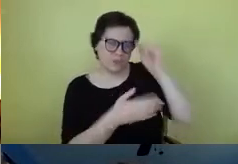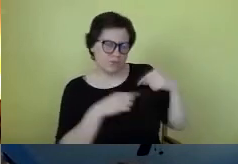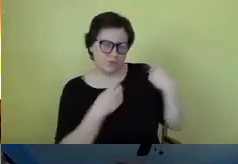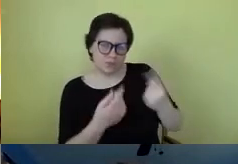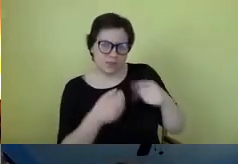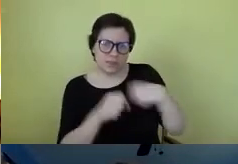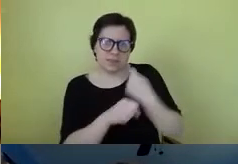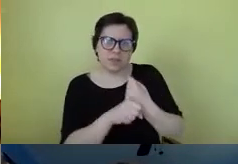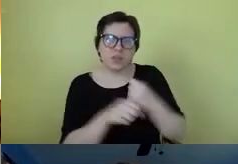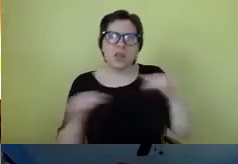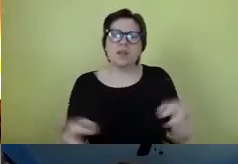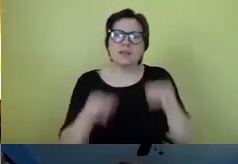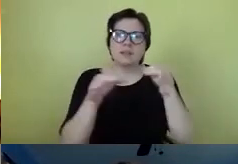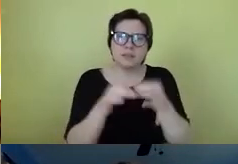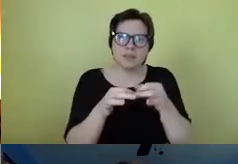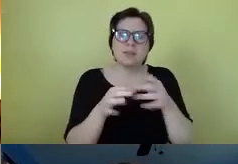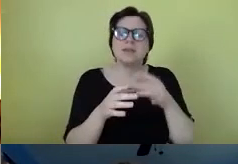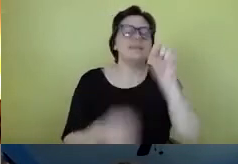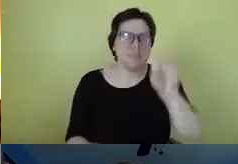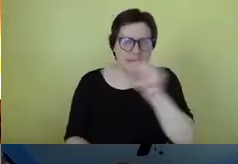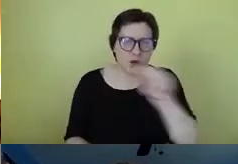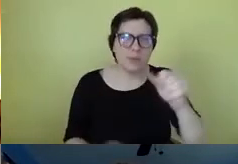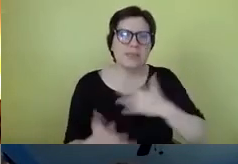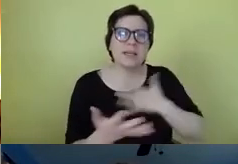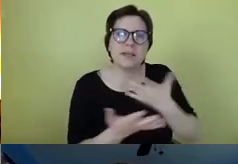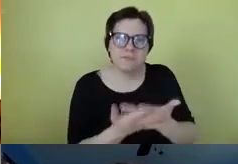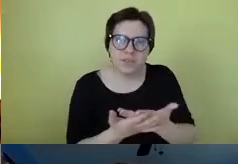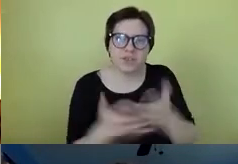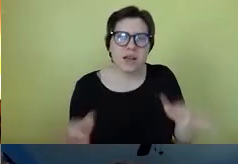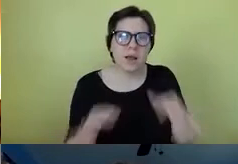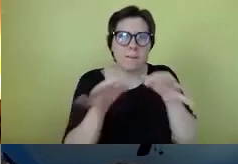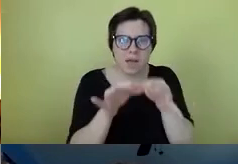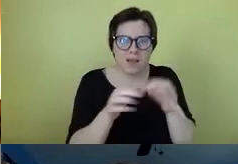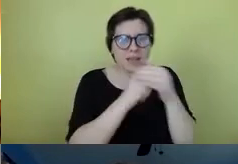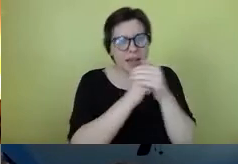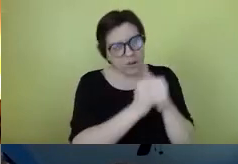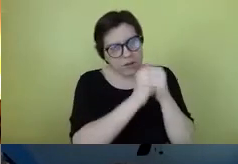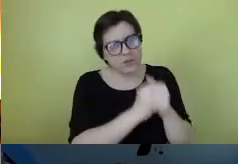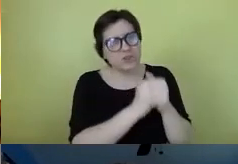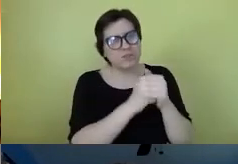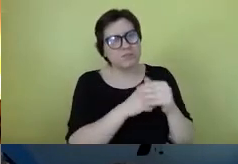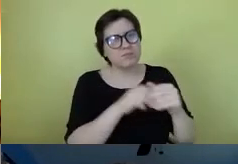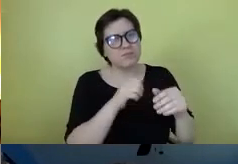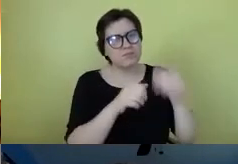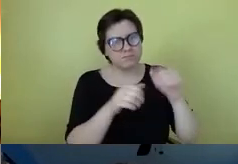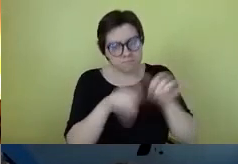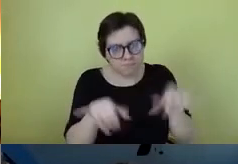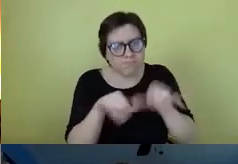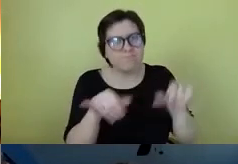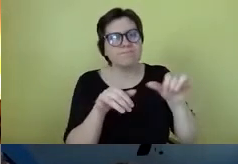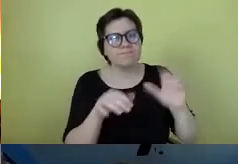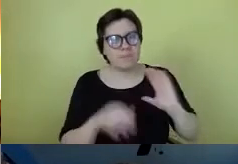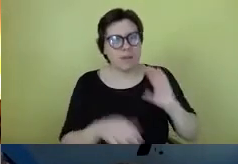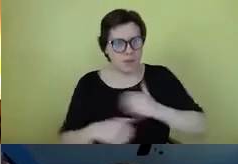regularly celebrate the sacraments, confession, daily mass, and adoration regularly in our lives. Do you have any recommendations